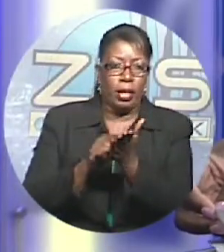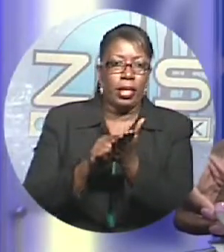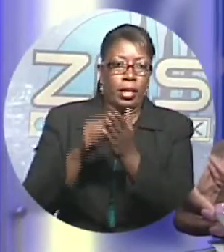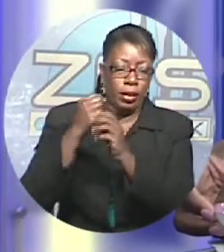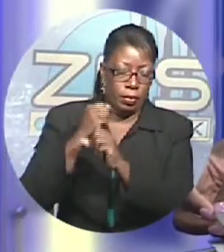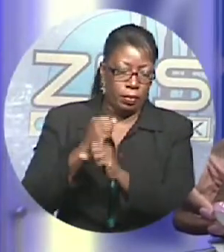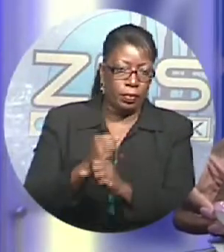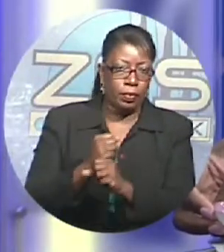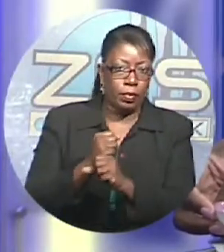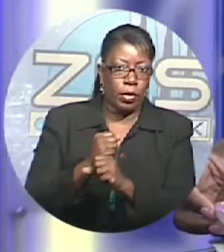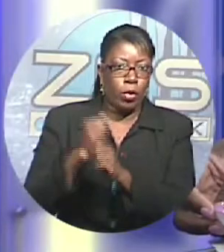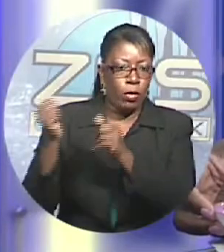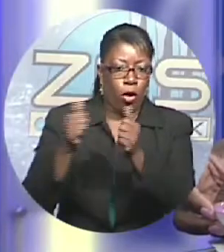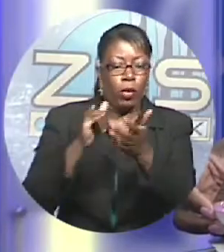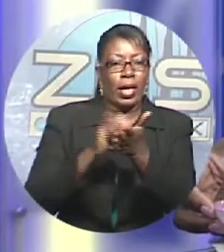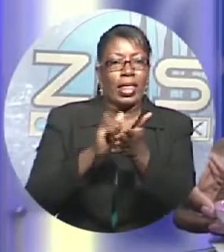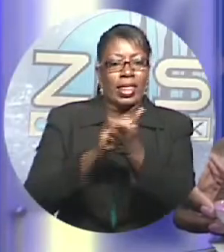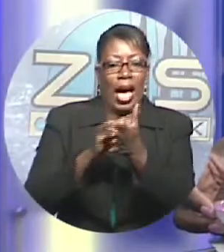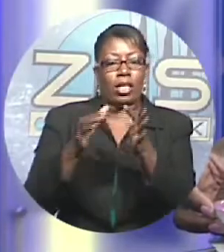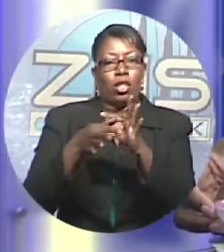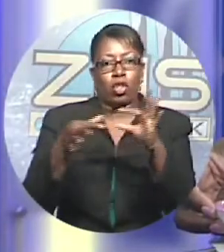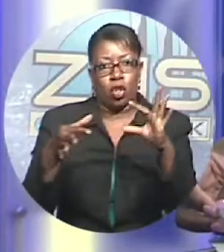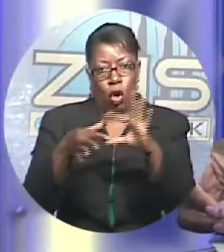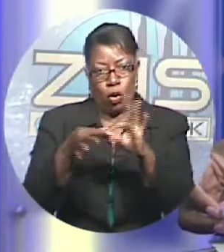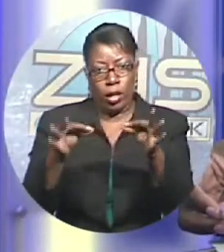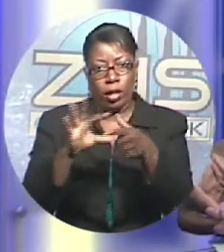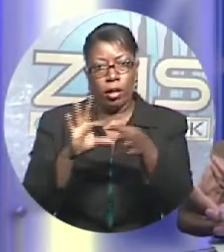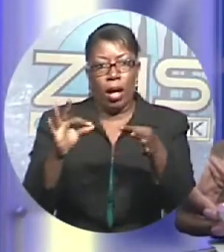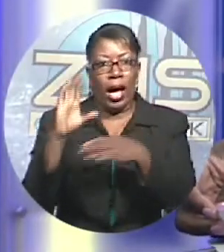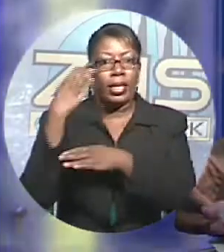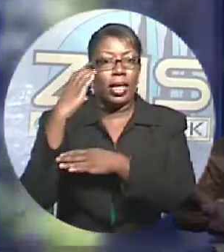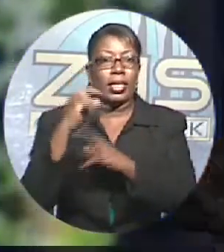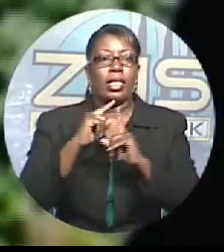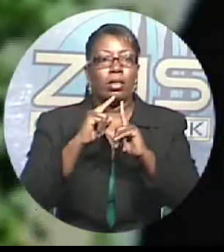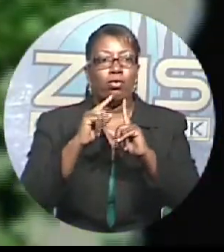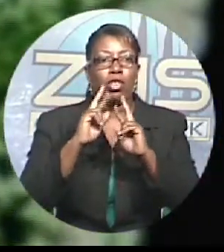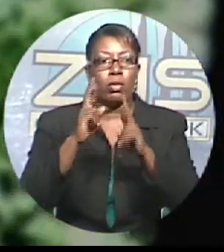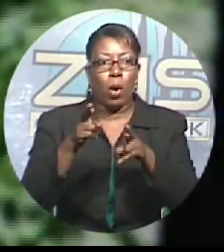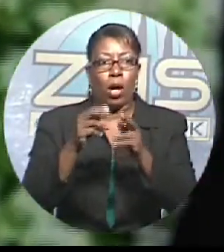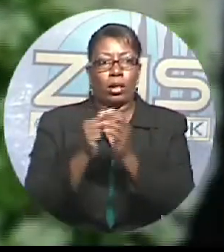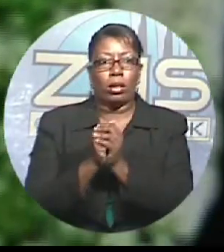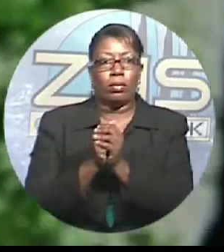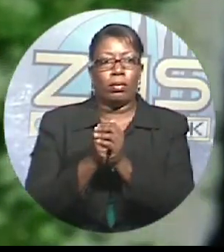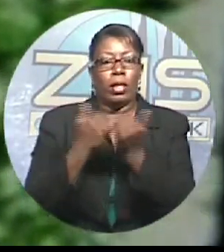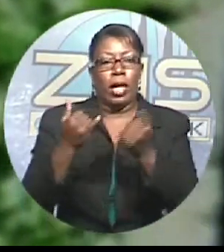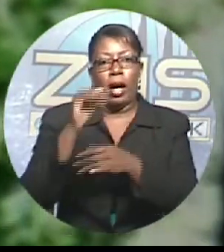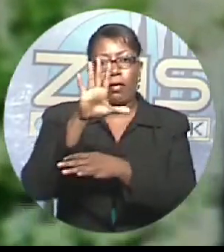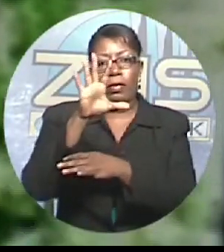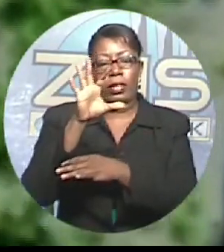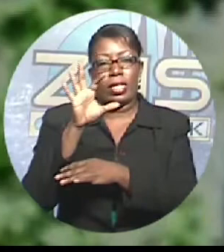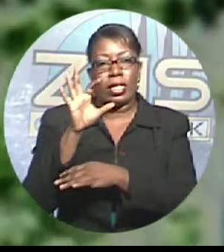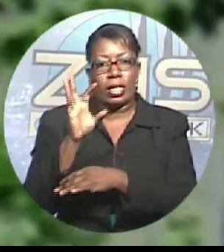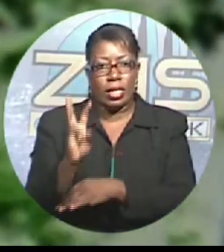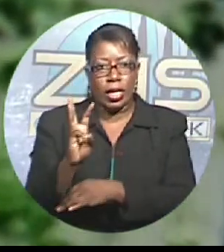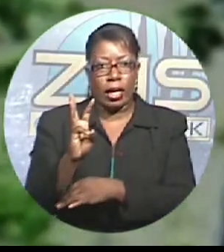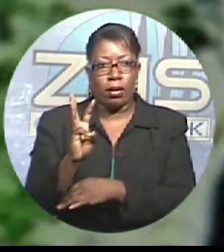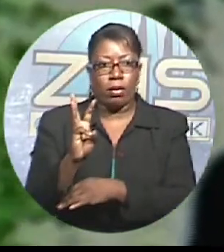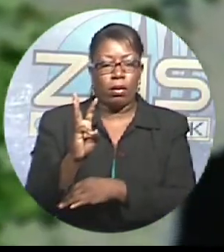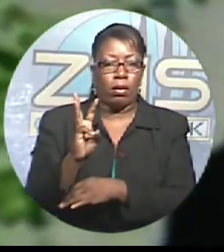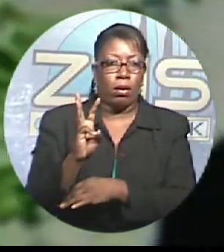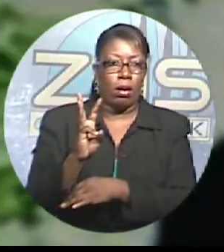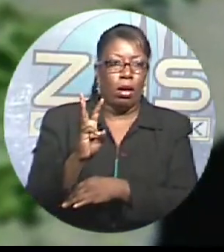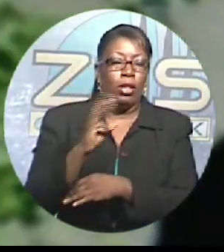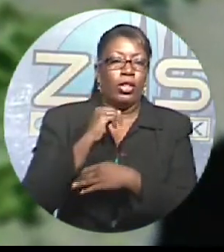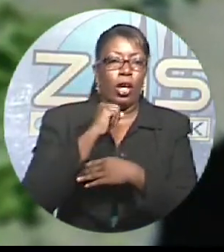following the story and has more from a cousin of the victim. Family members of 56-year-old Edgar Dart have described to the